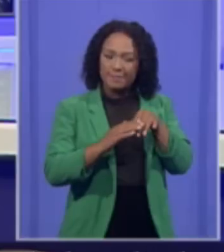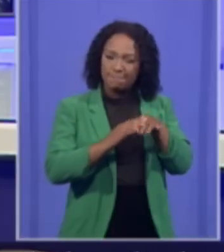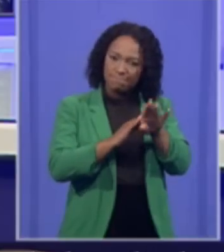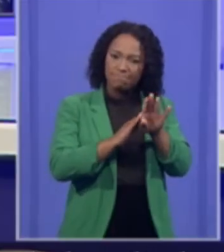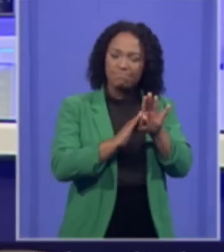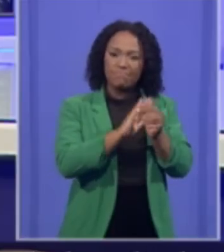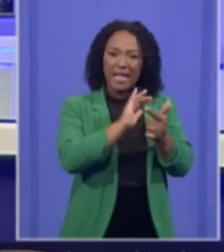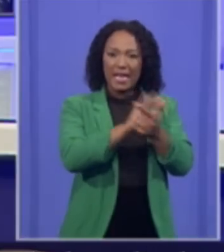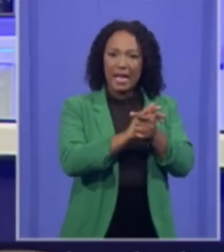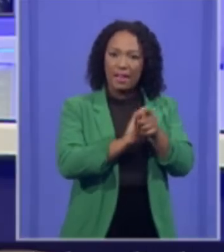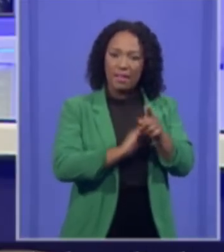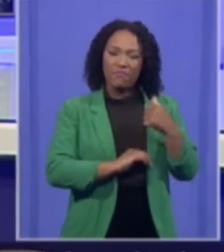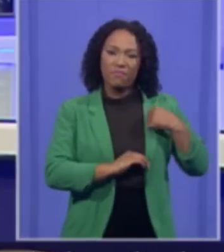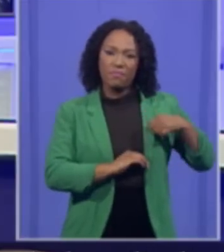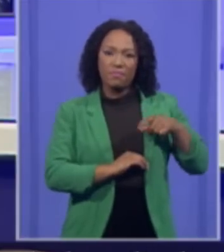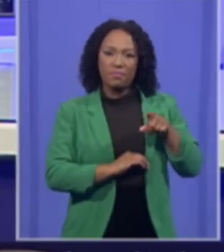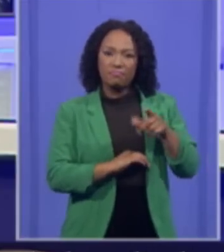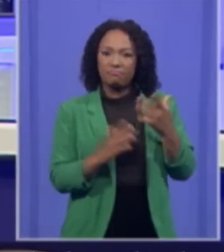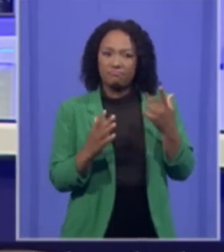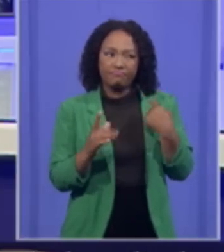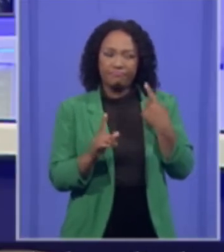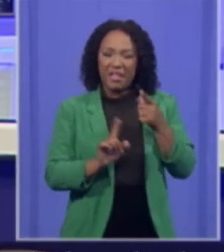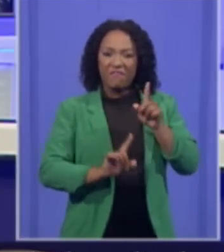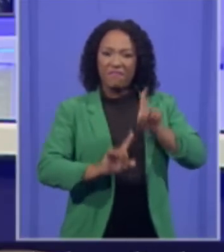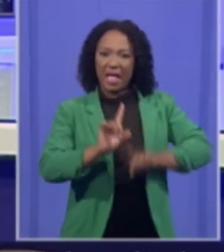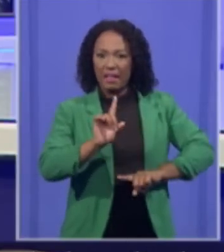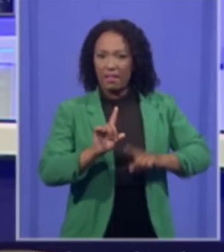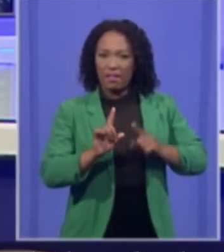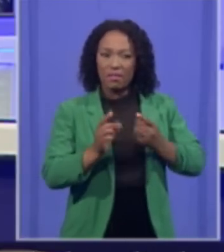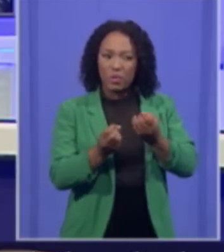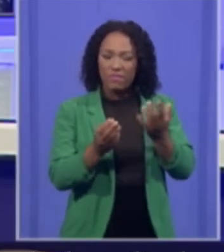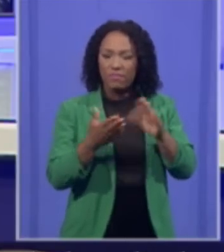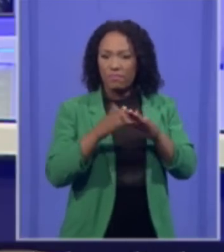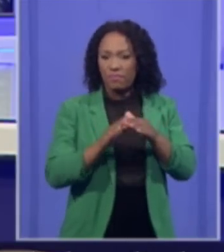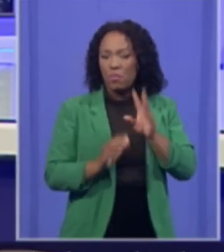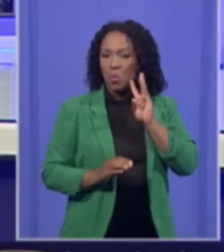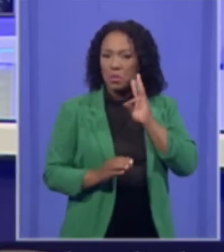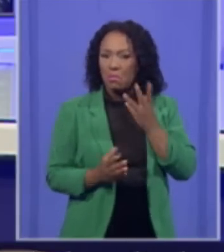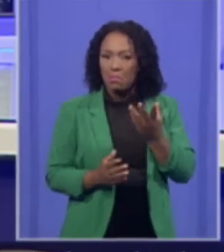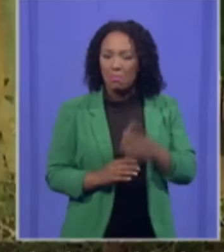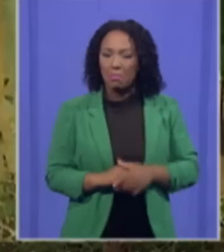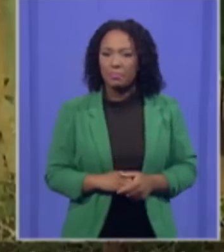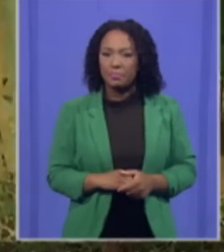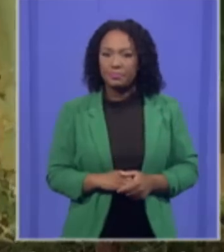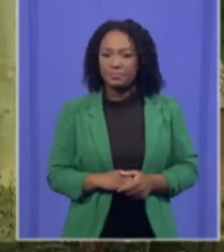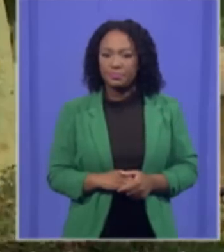kgatlhanong le mmasepala wo ka go palelwa ke go abela badudi metse.